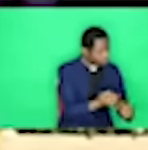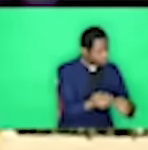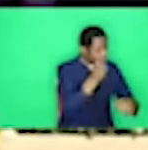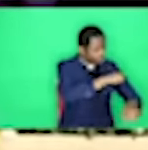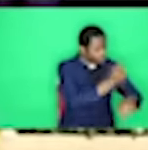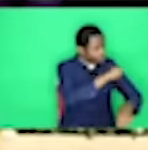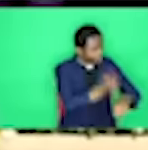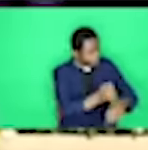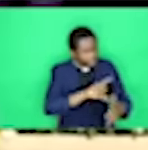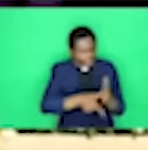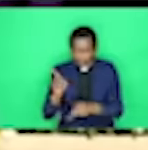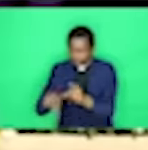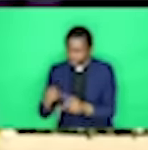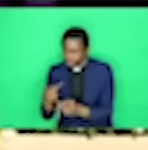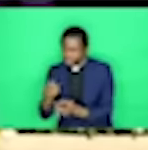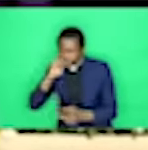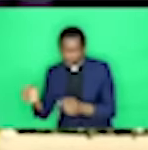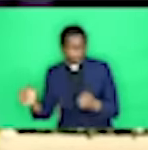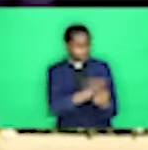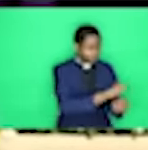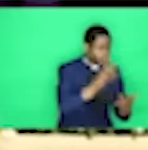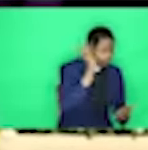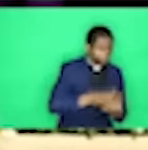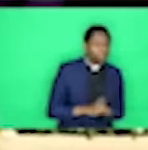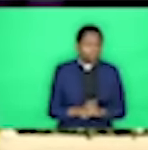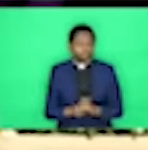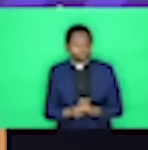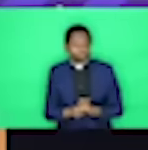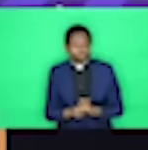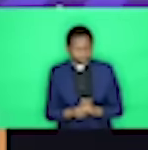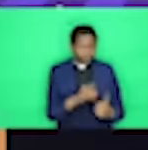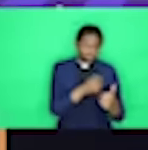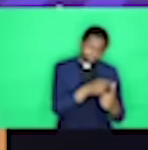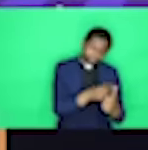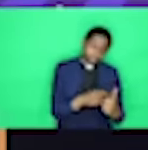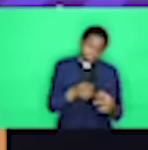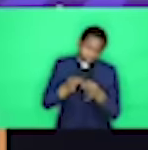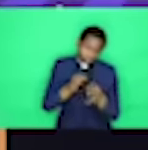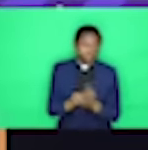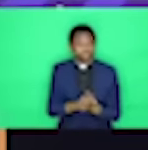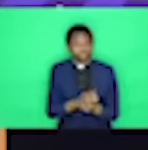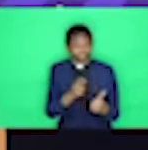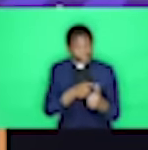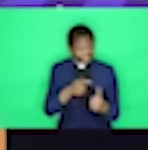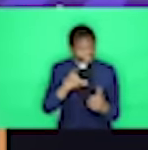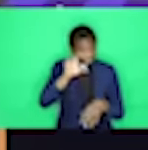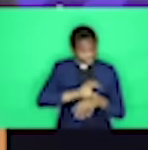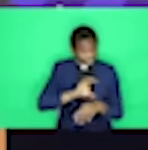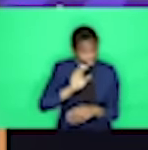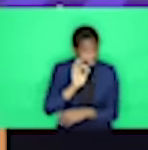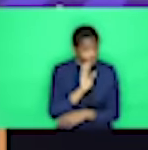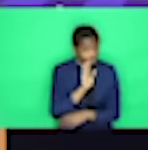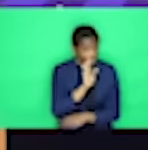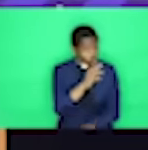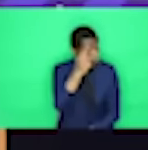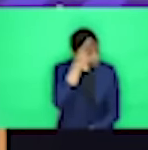Let me take the first one. The purpose of the church is the transformation